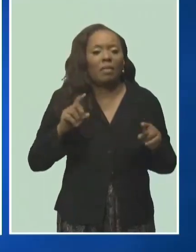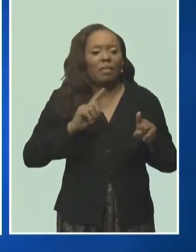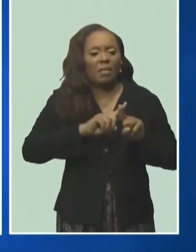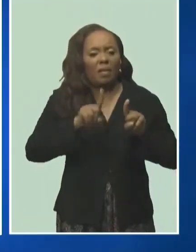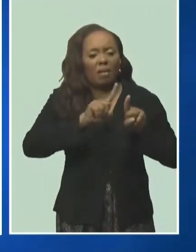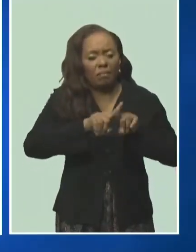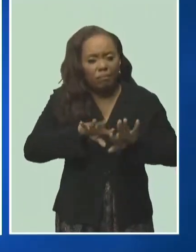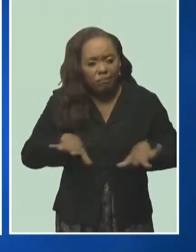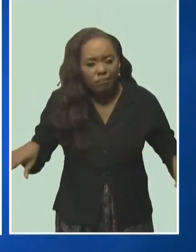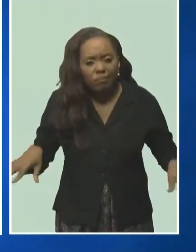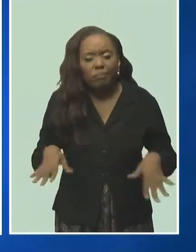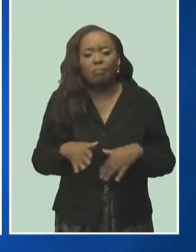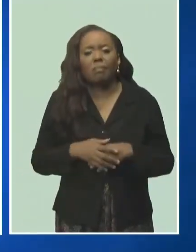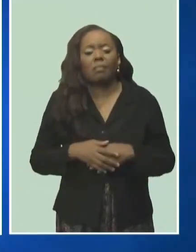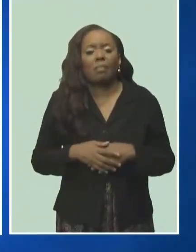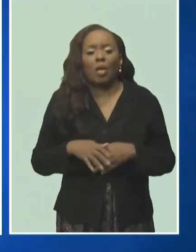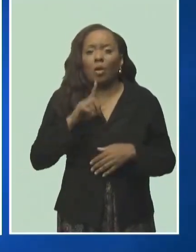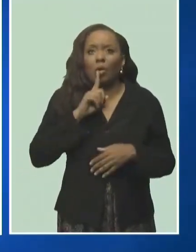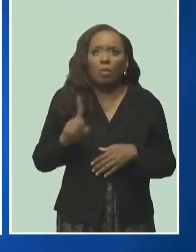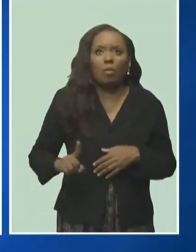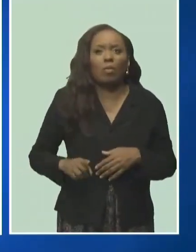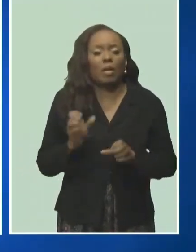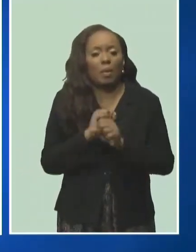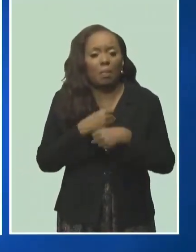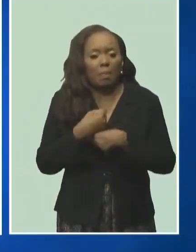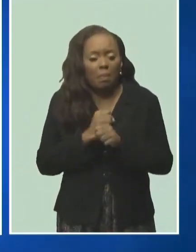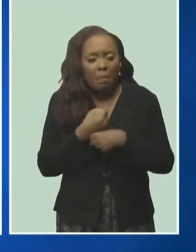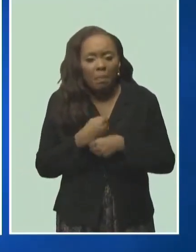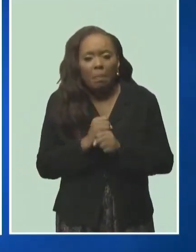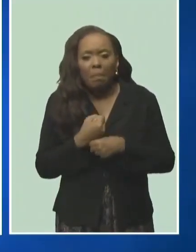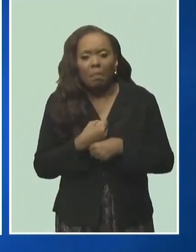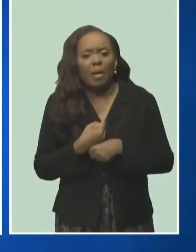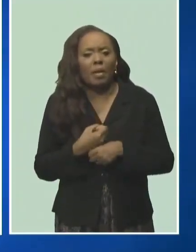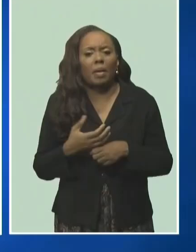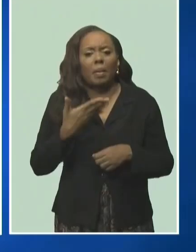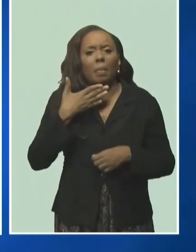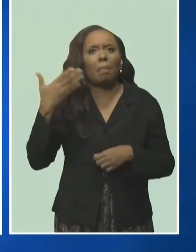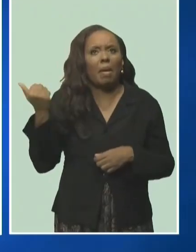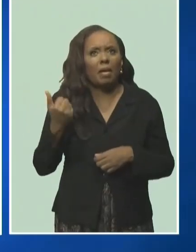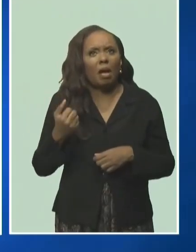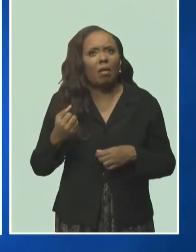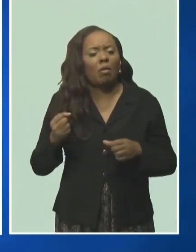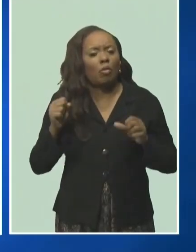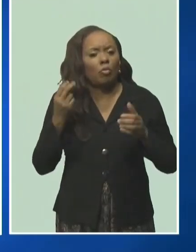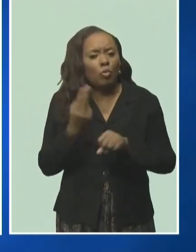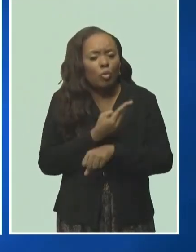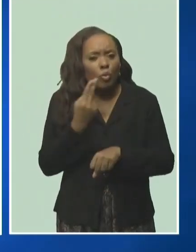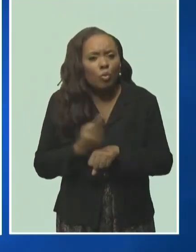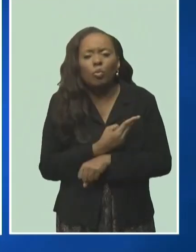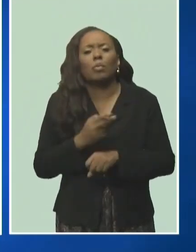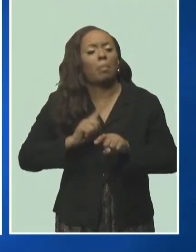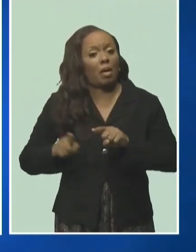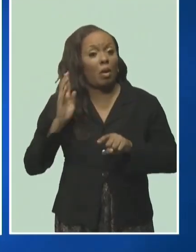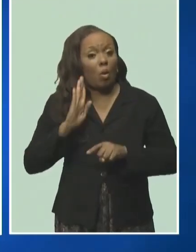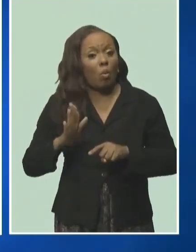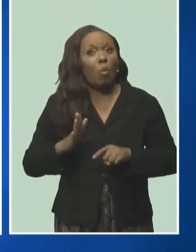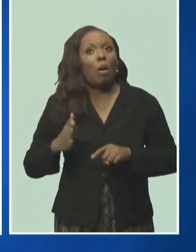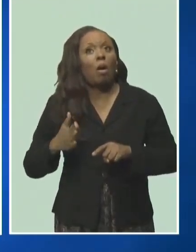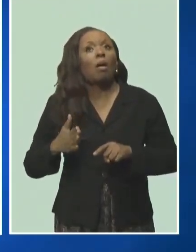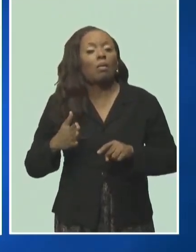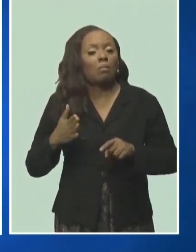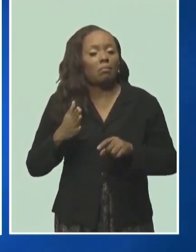and kind of optimizing productivity of the farming sector. Further development of the facility is on the cards, including